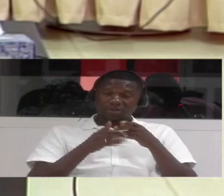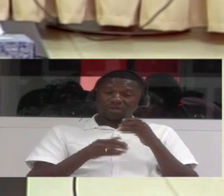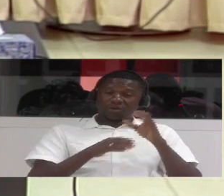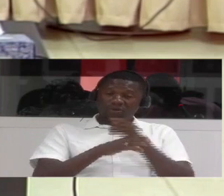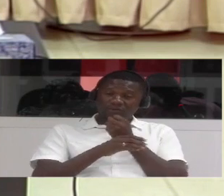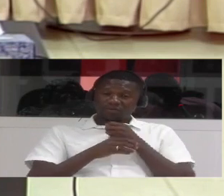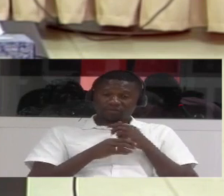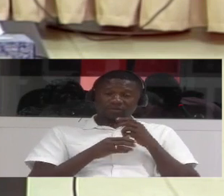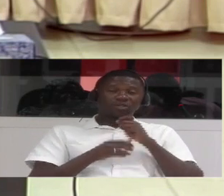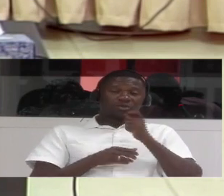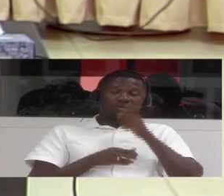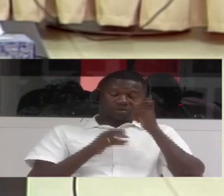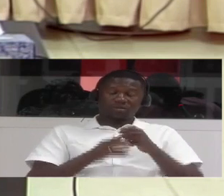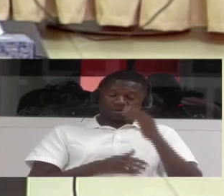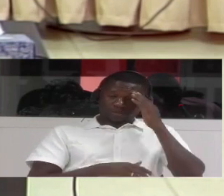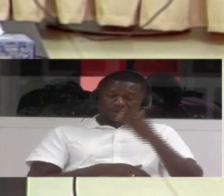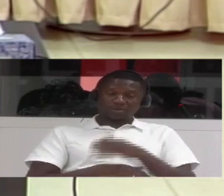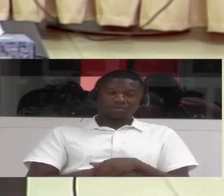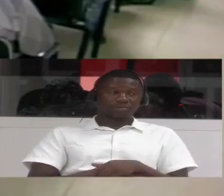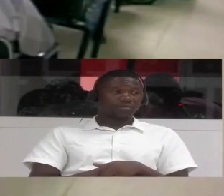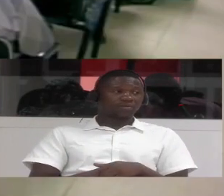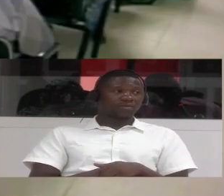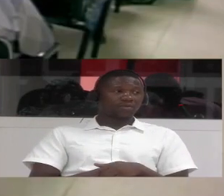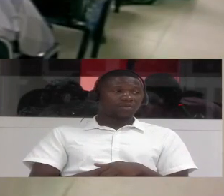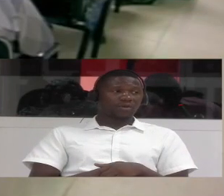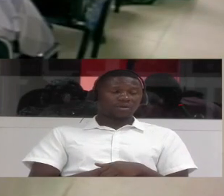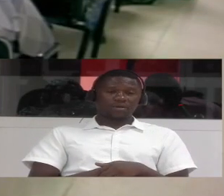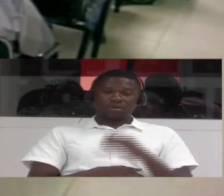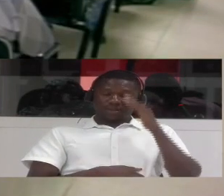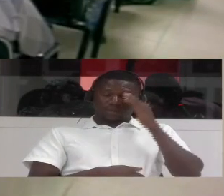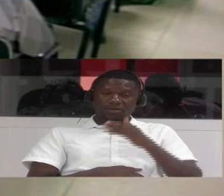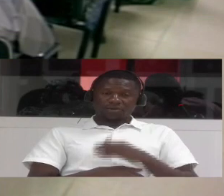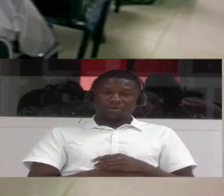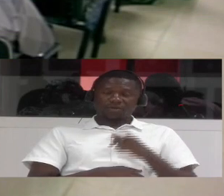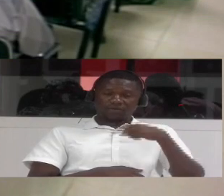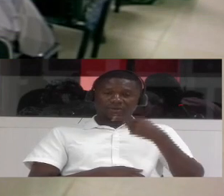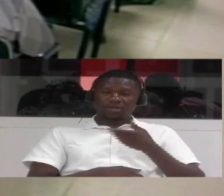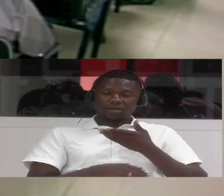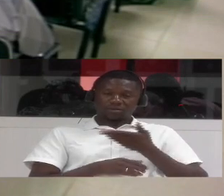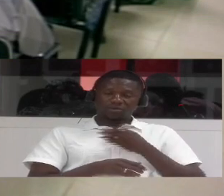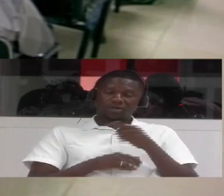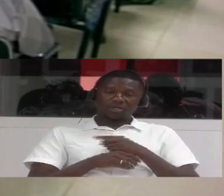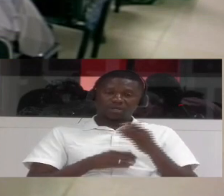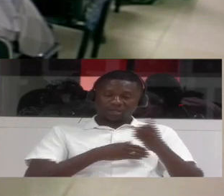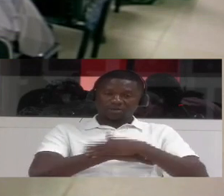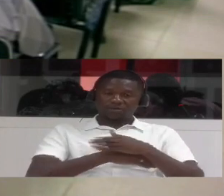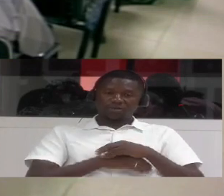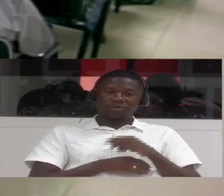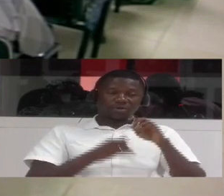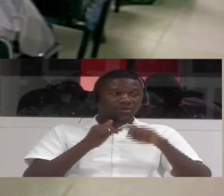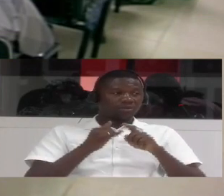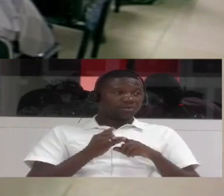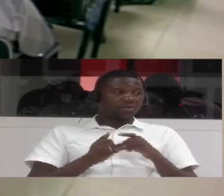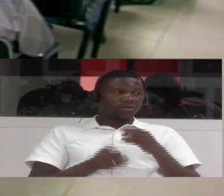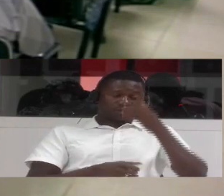particularly. Thank you. Okay. Thank you. If you can come to that, at the end of the remarks. That would be great. Commissioner